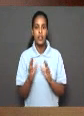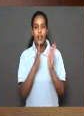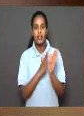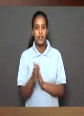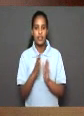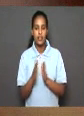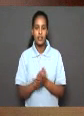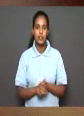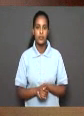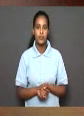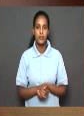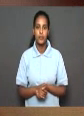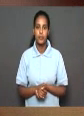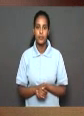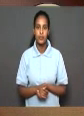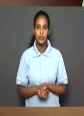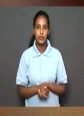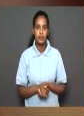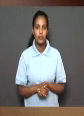Students, let's get ready.